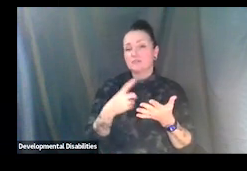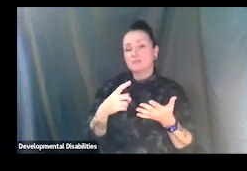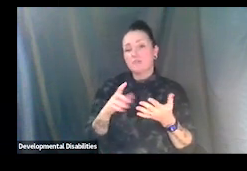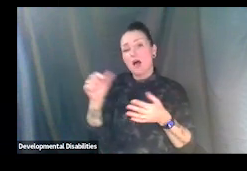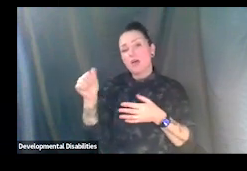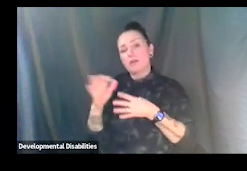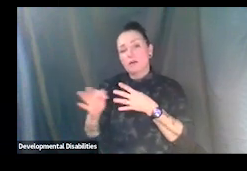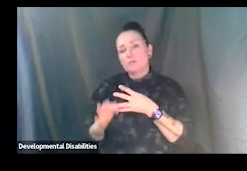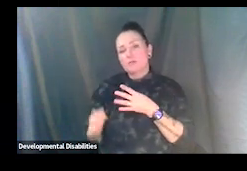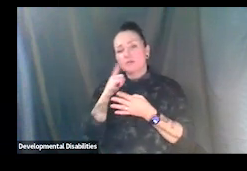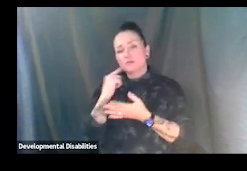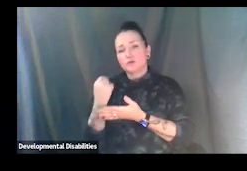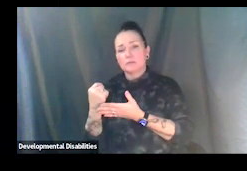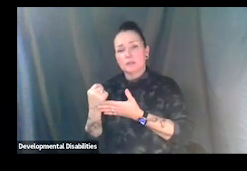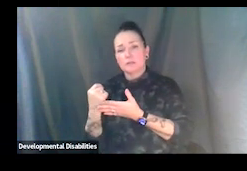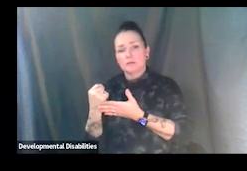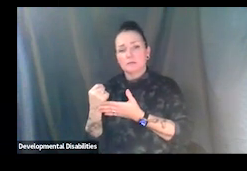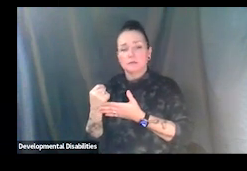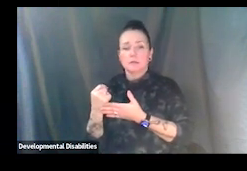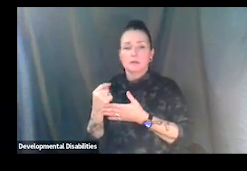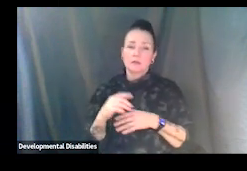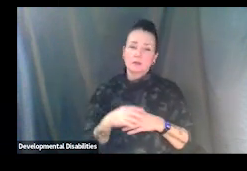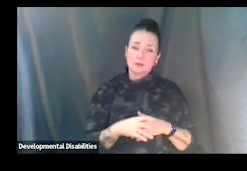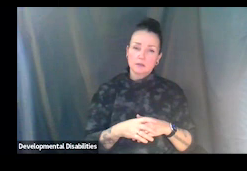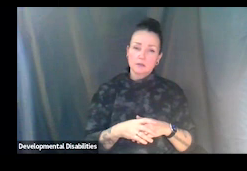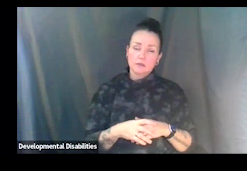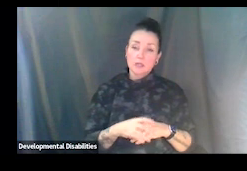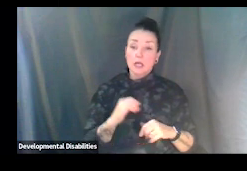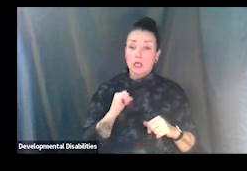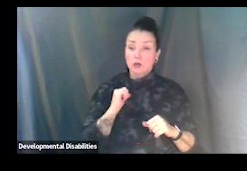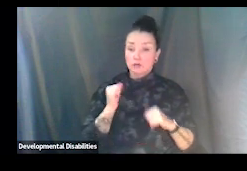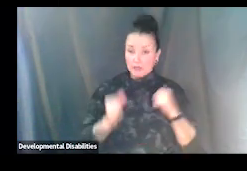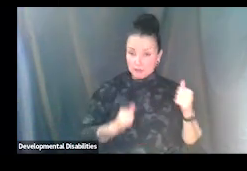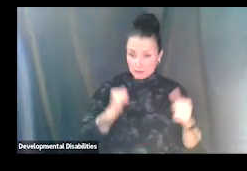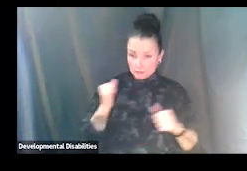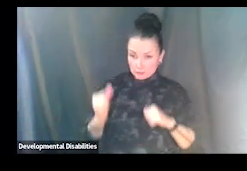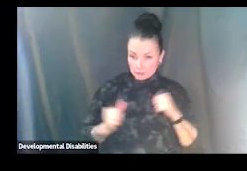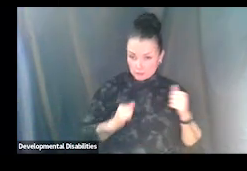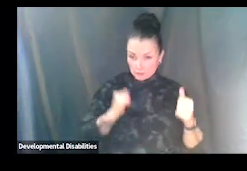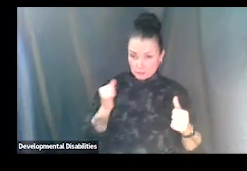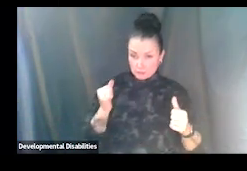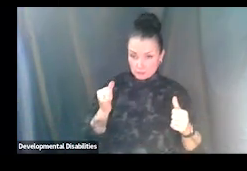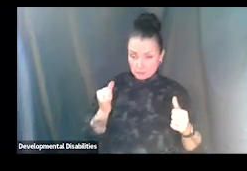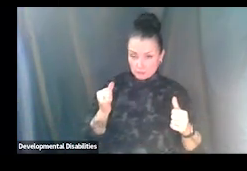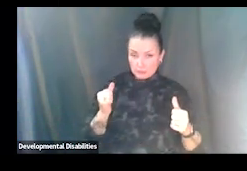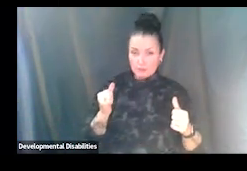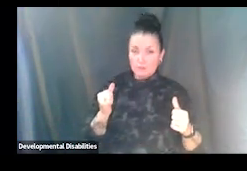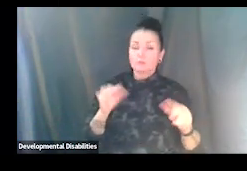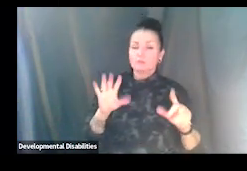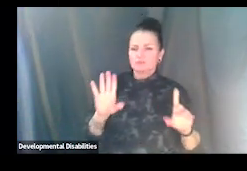discussion. So aggression, and by aggression, I mean